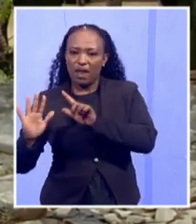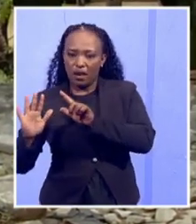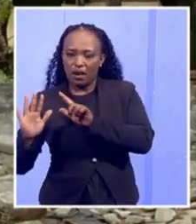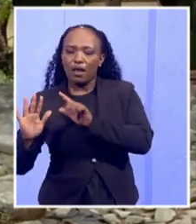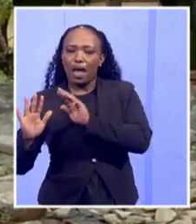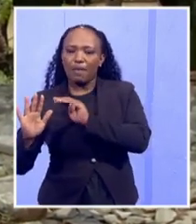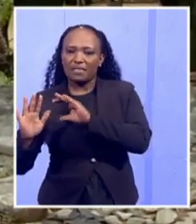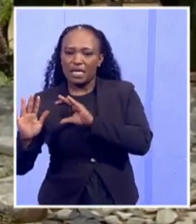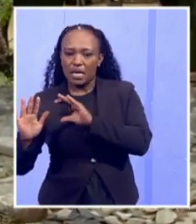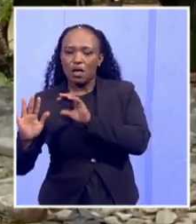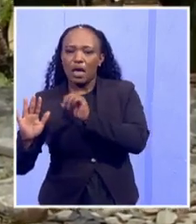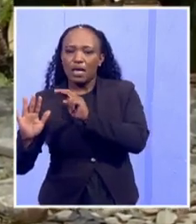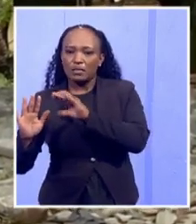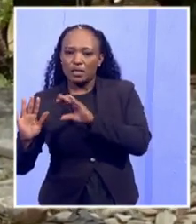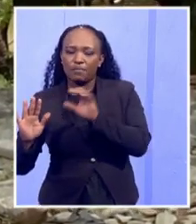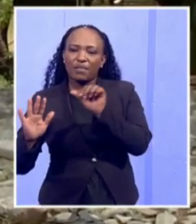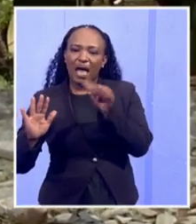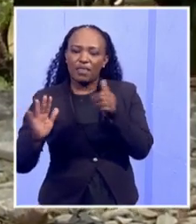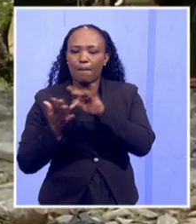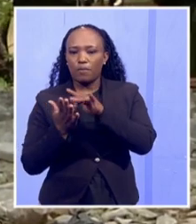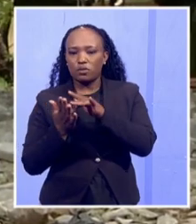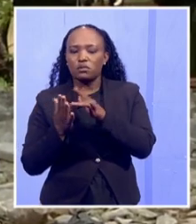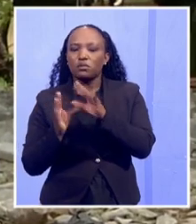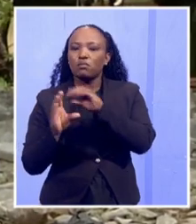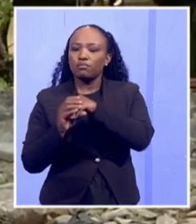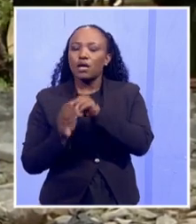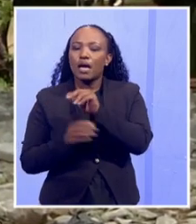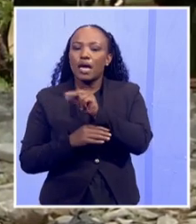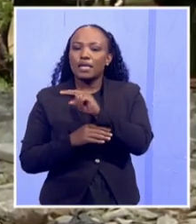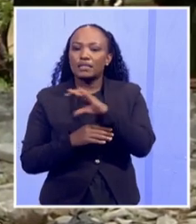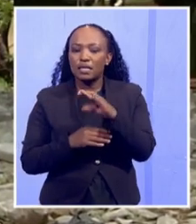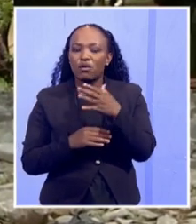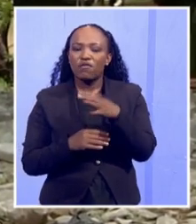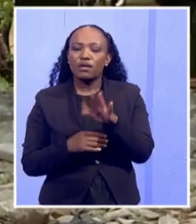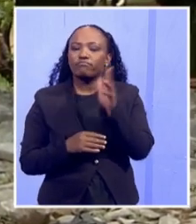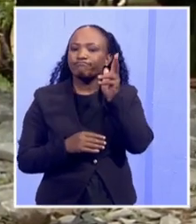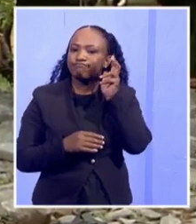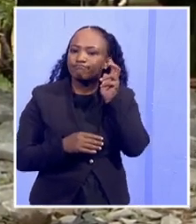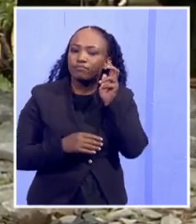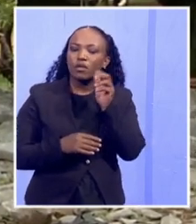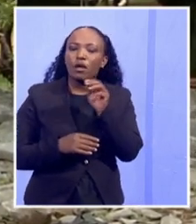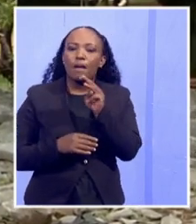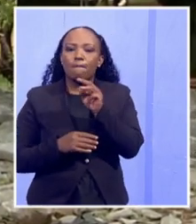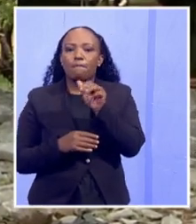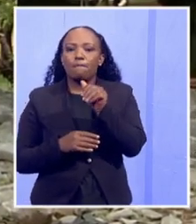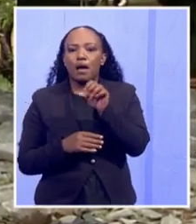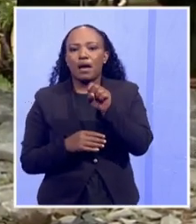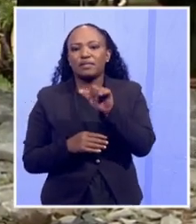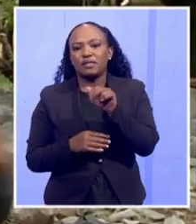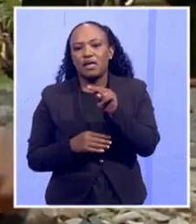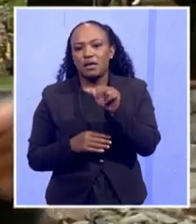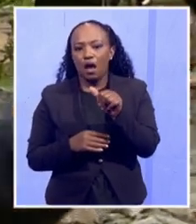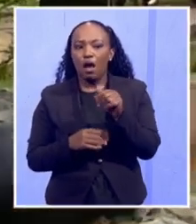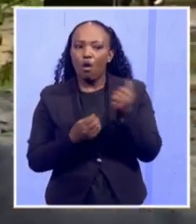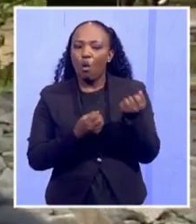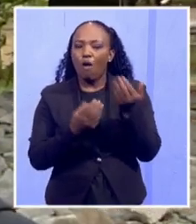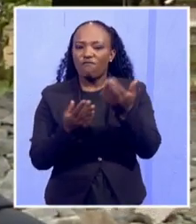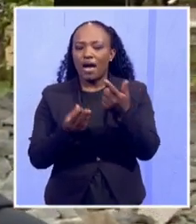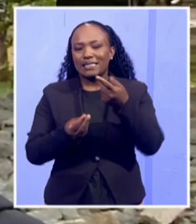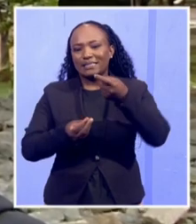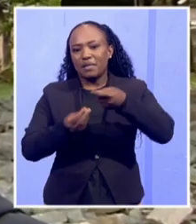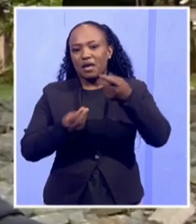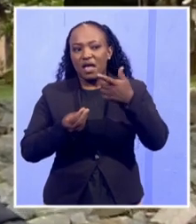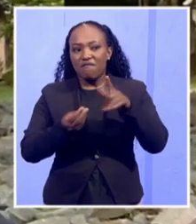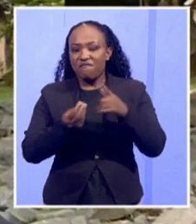the speaker position going to the ANC. We were told through our sources that Mzwandile Masina was offered the position of speaker should there be a motion